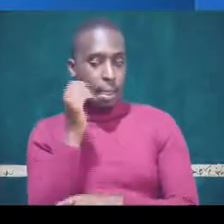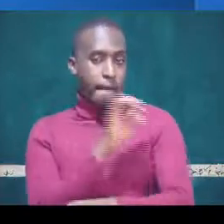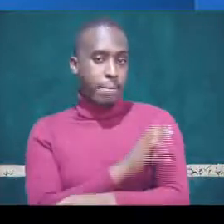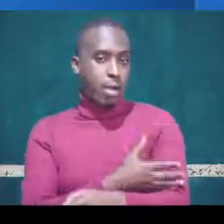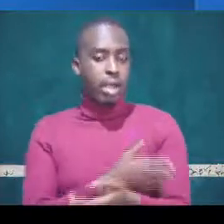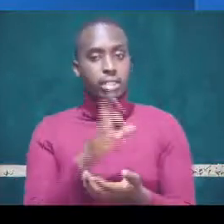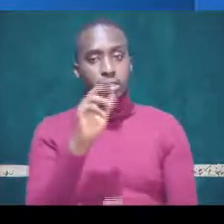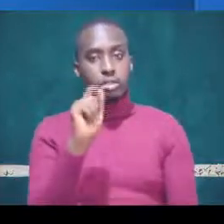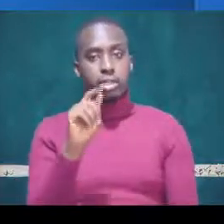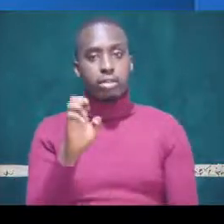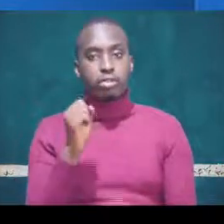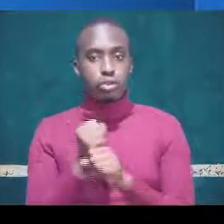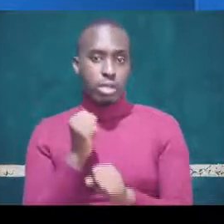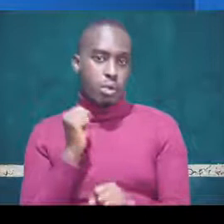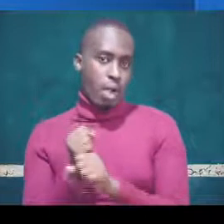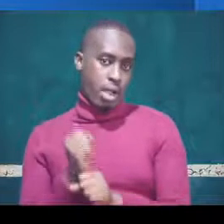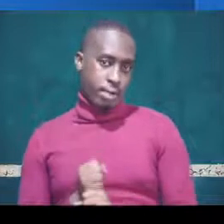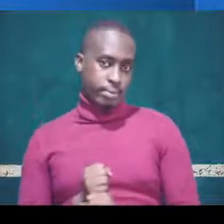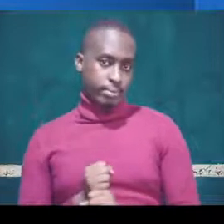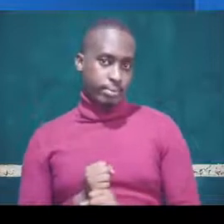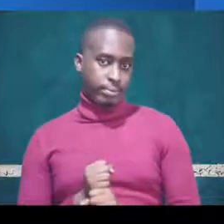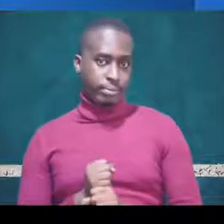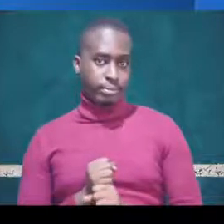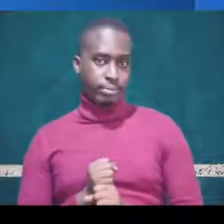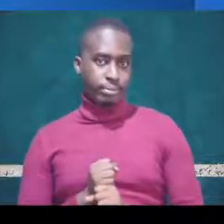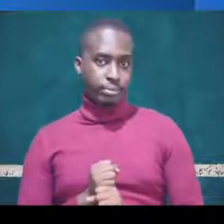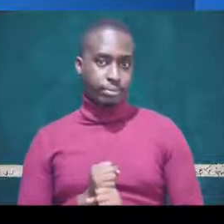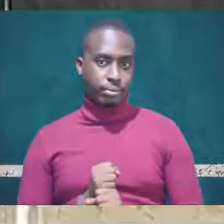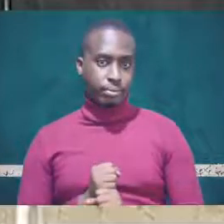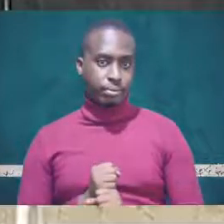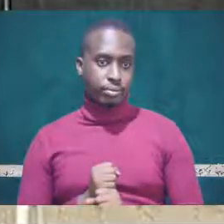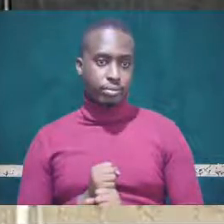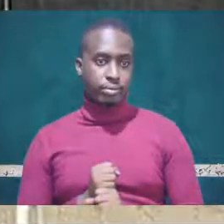work. We are saying power is the rate